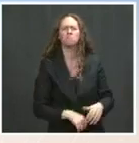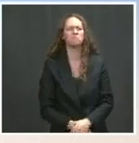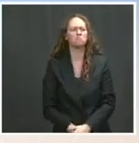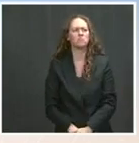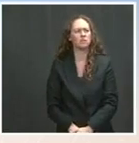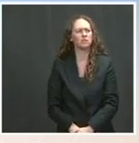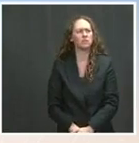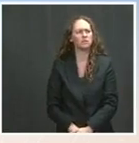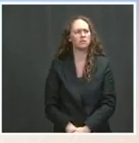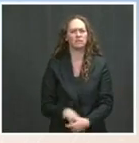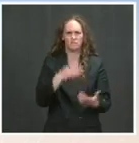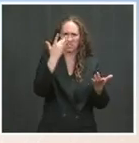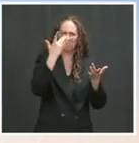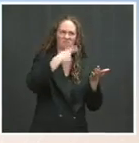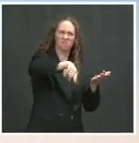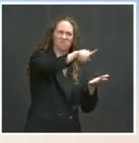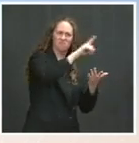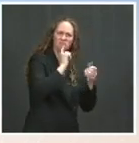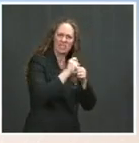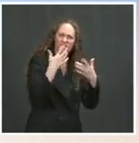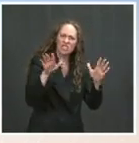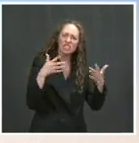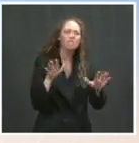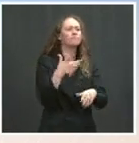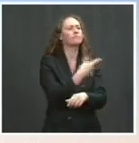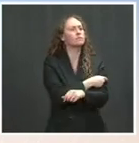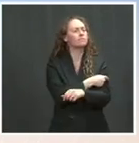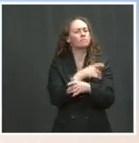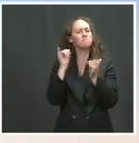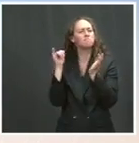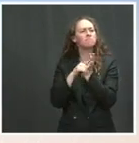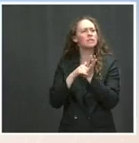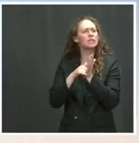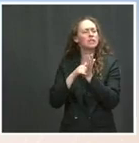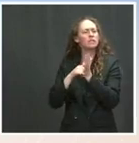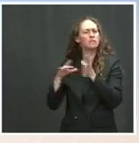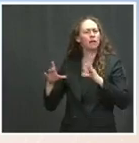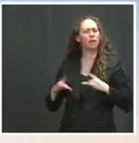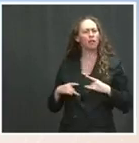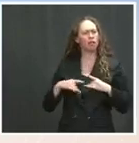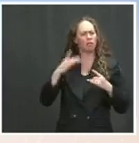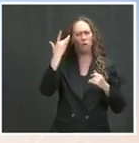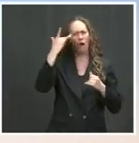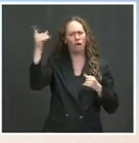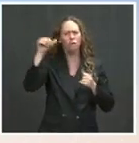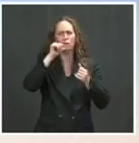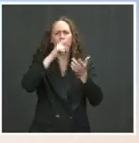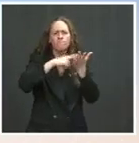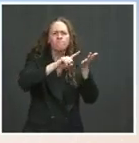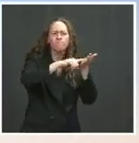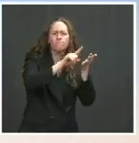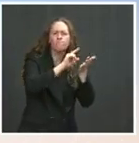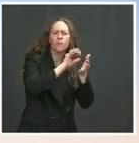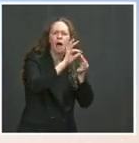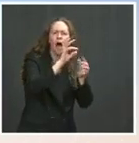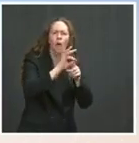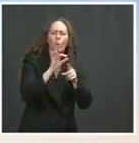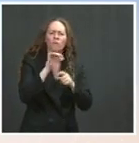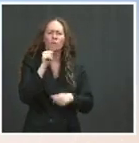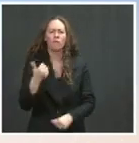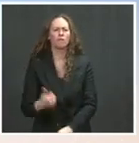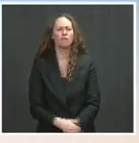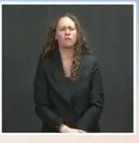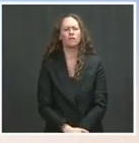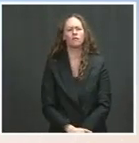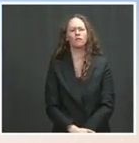if they're vaccinated, if they don't get hospitalized or die. I know that we'll have a health briefing, a COVID team briefing, I believe tomorrow, if I'm